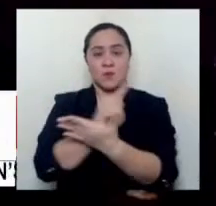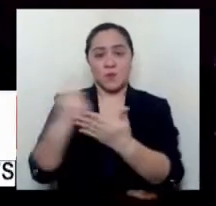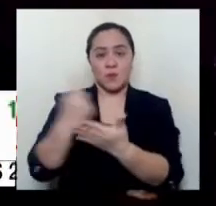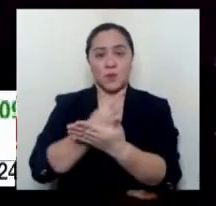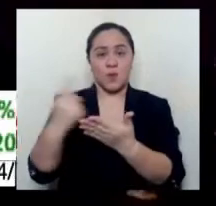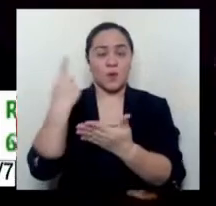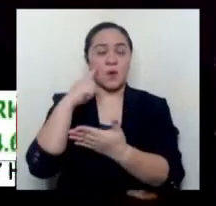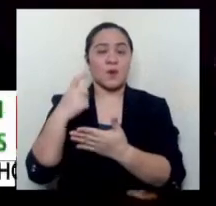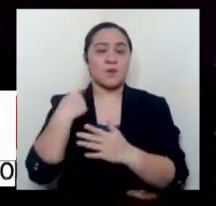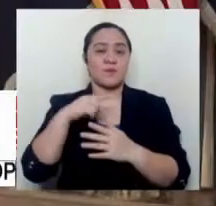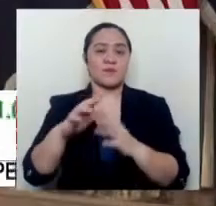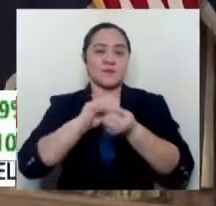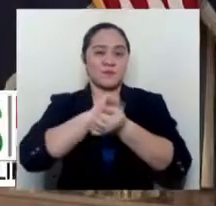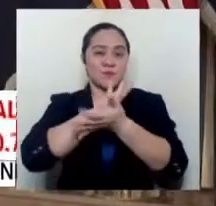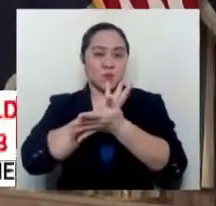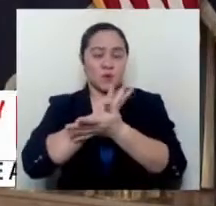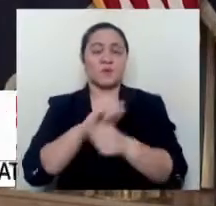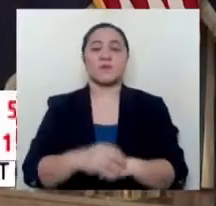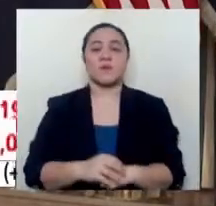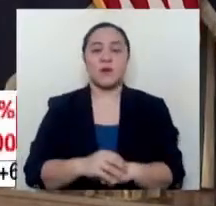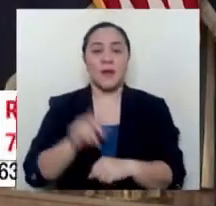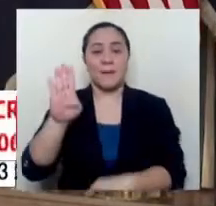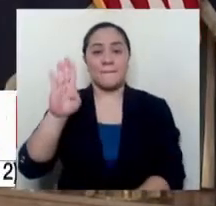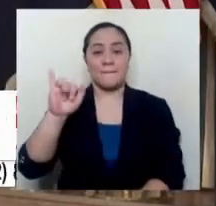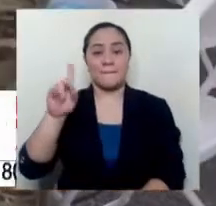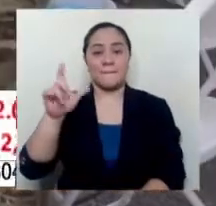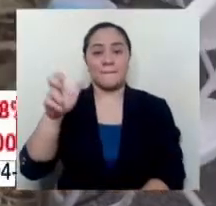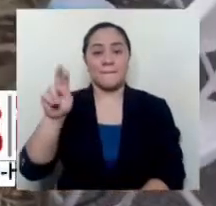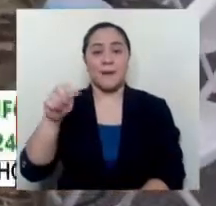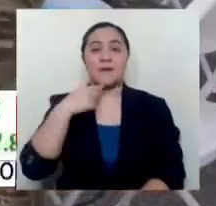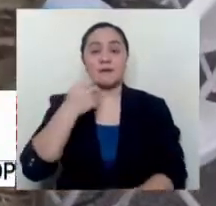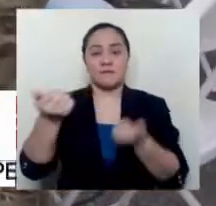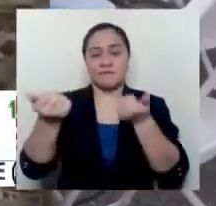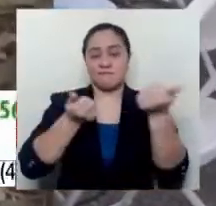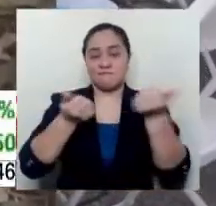be upheld in courts. The Biden administration issued the new